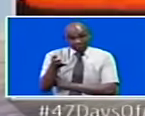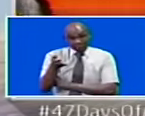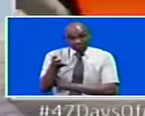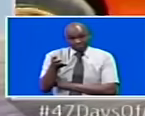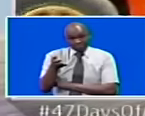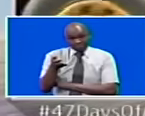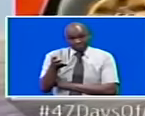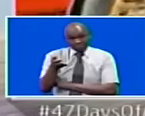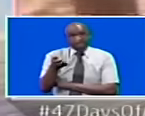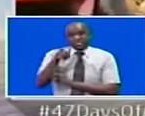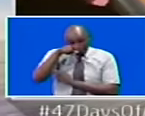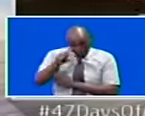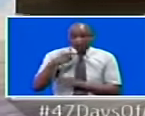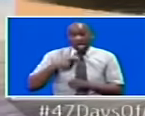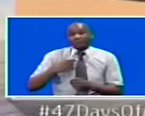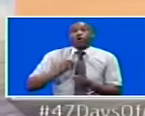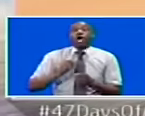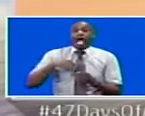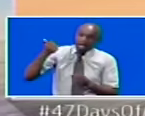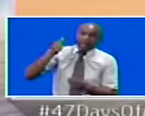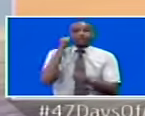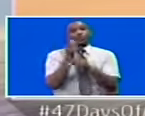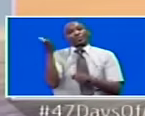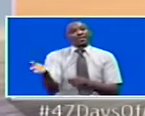that do extra duties.